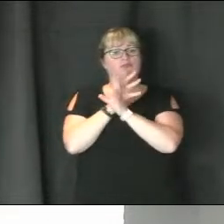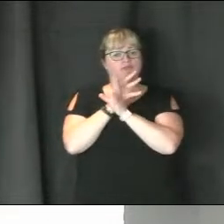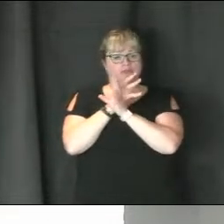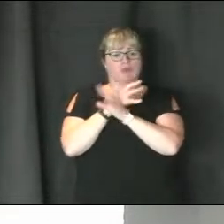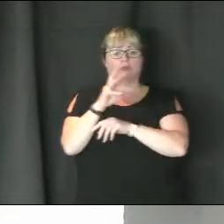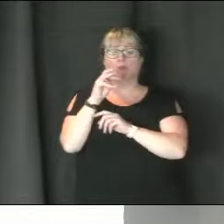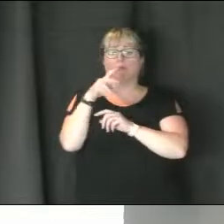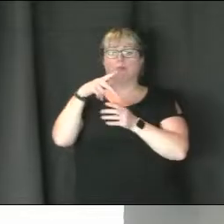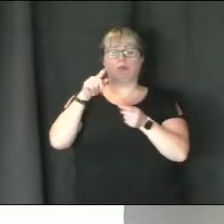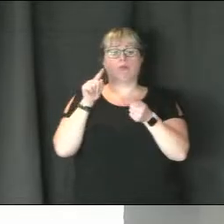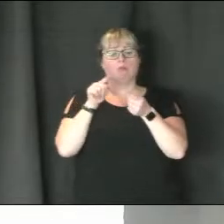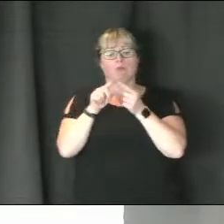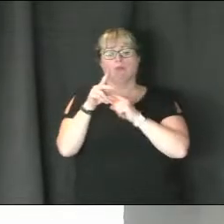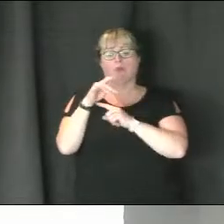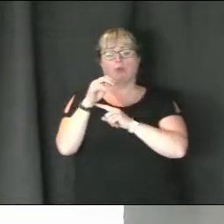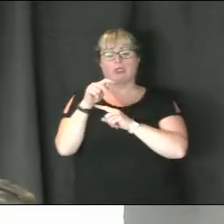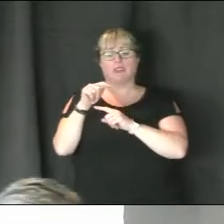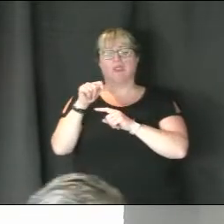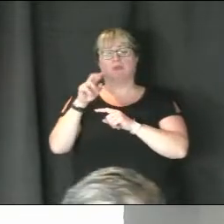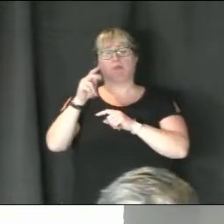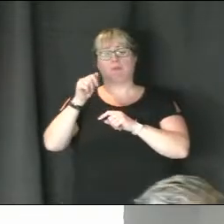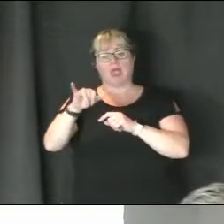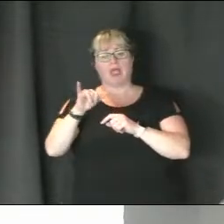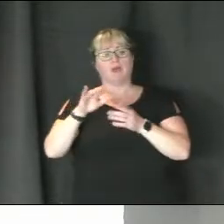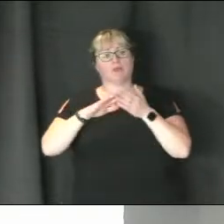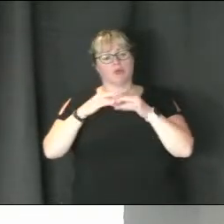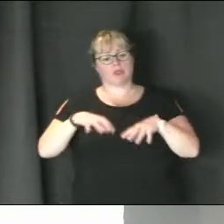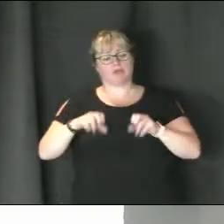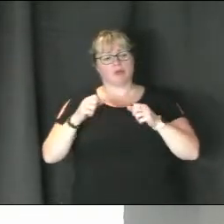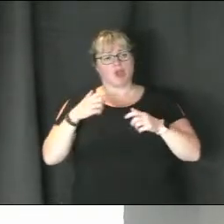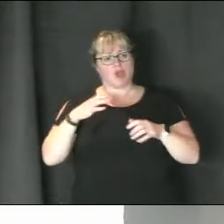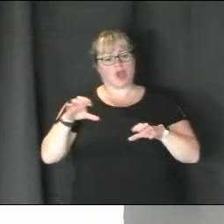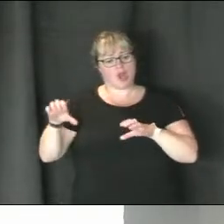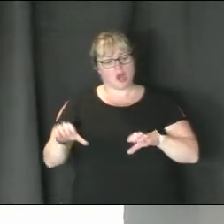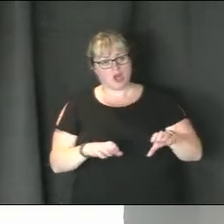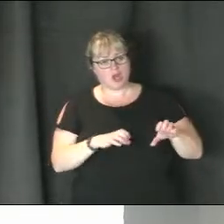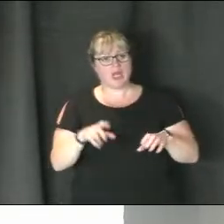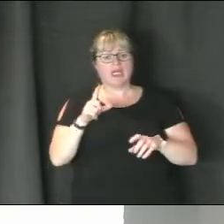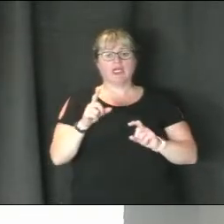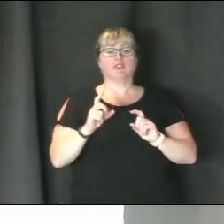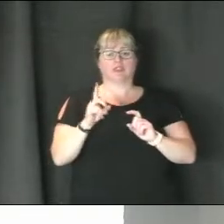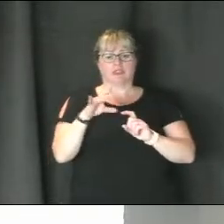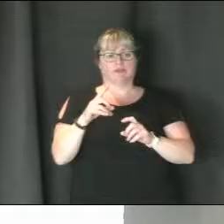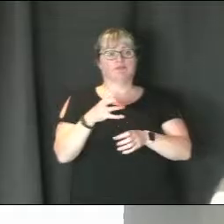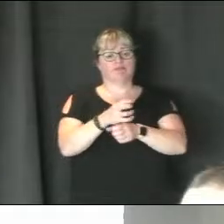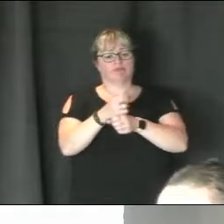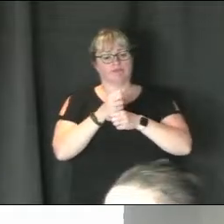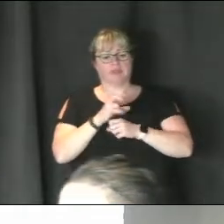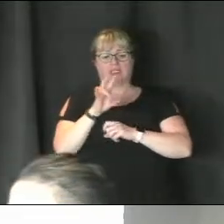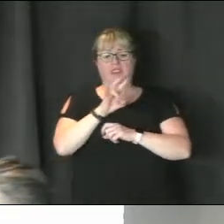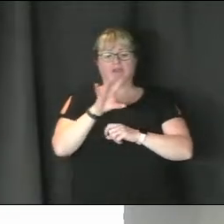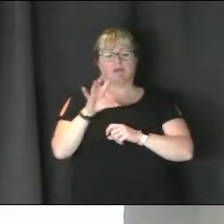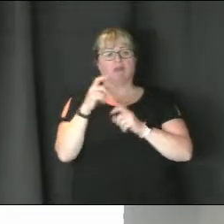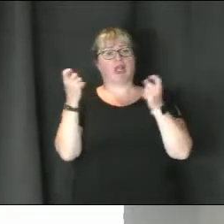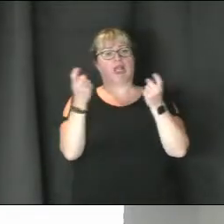Point May community concert. He was also a recipient of the 75th anniversary of Confederation